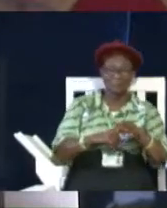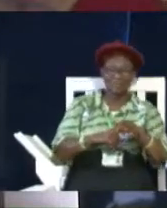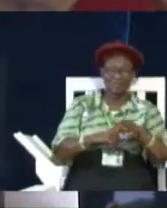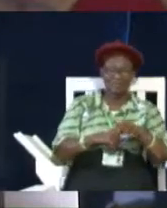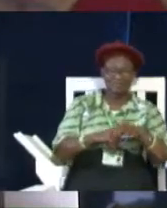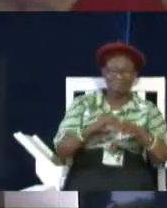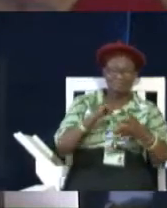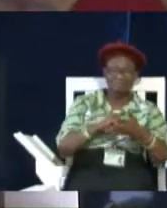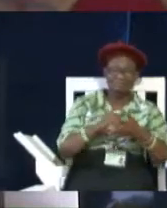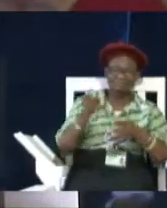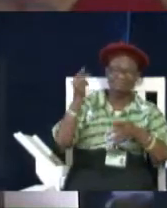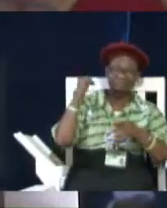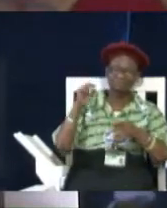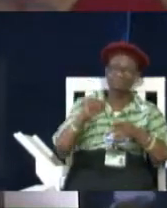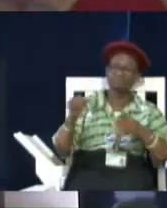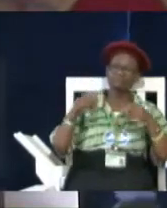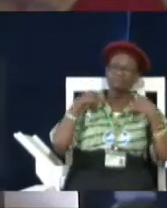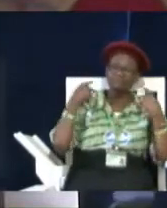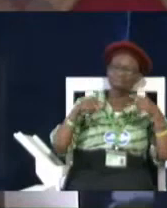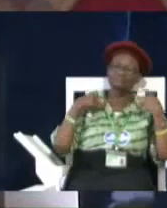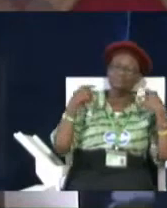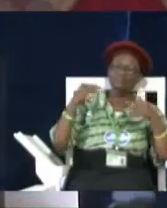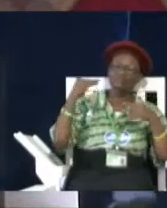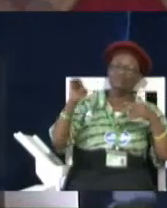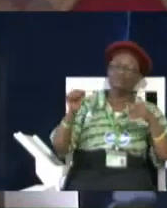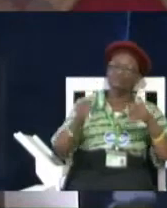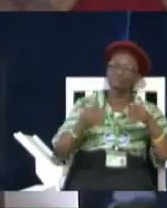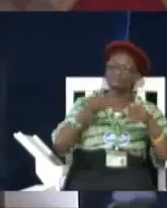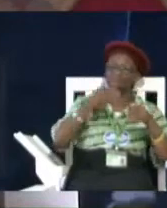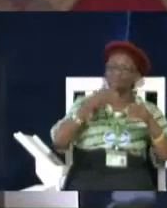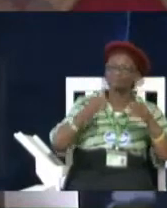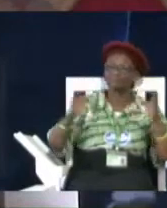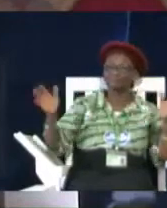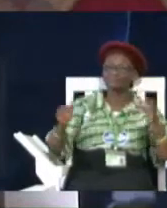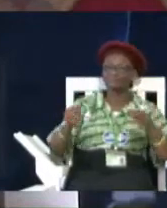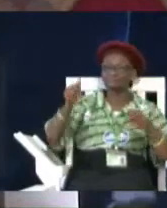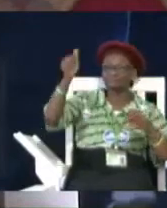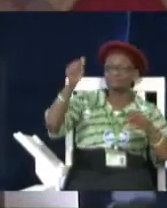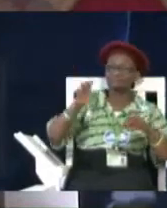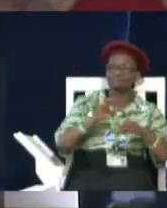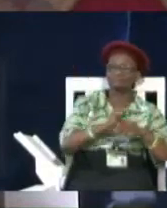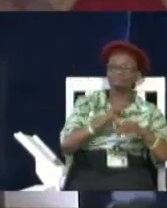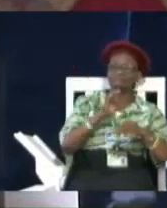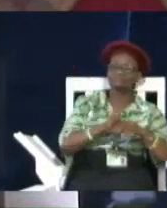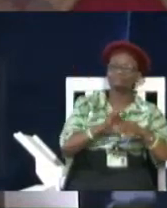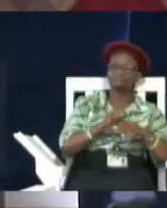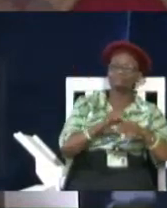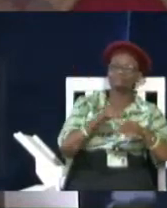was the pastor of the biggest church in the whole world. Biggest church.